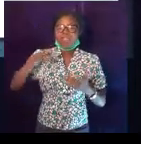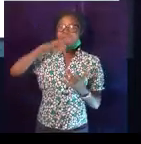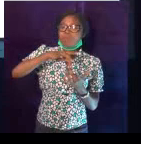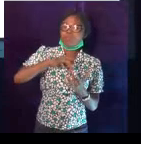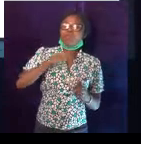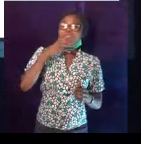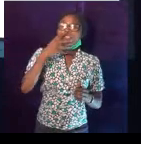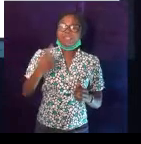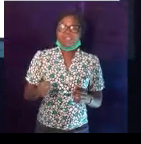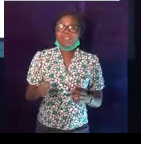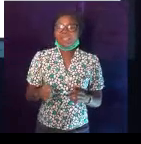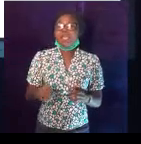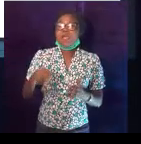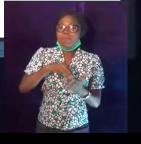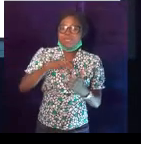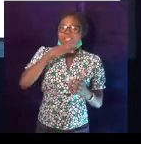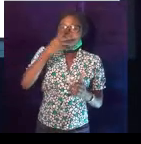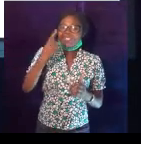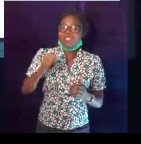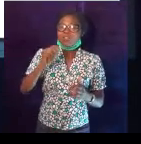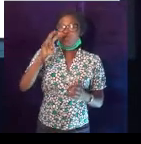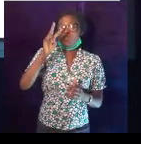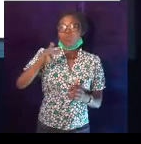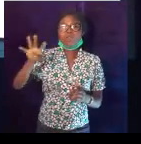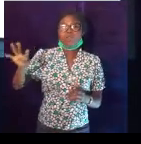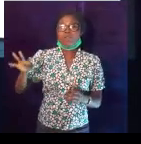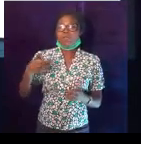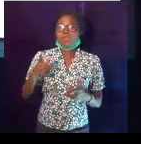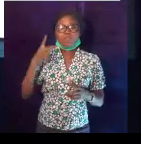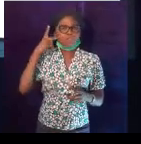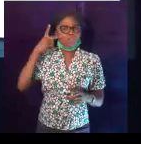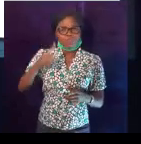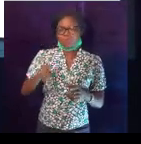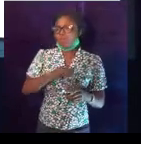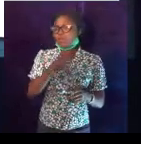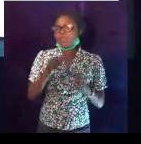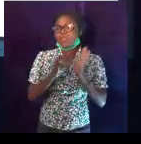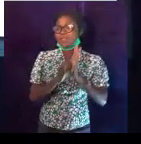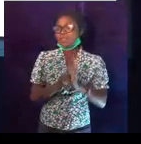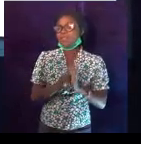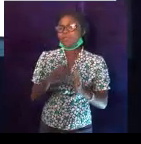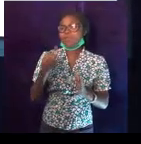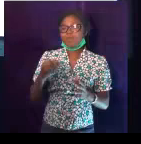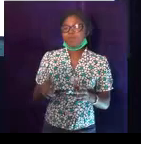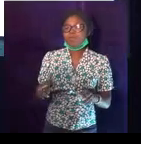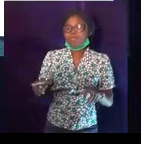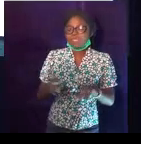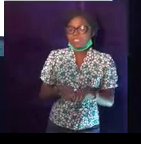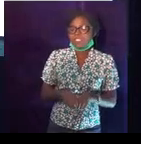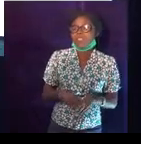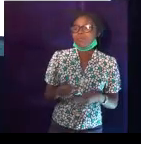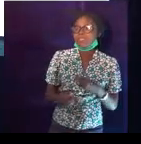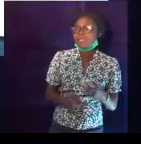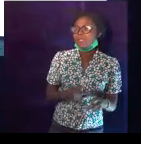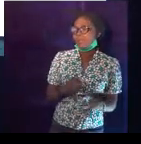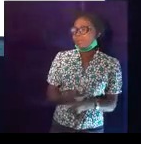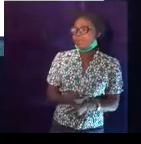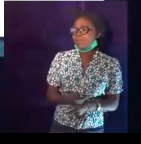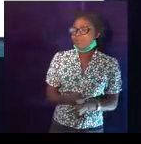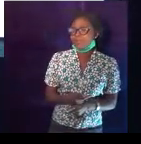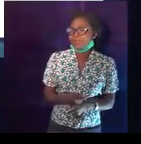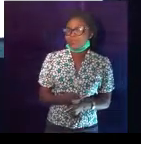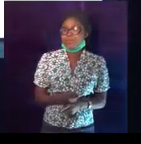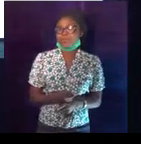middle? 24. So the median is 24. Let's just take a look at another example of the same type.